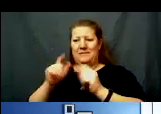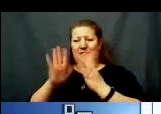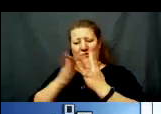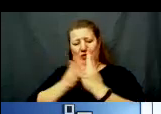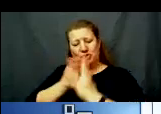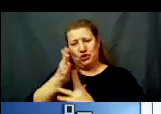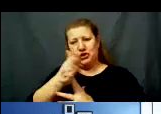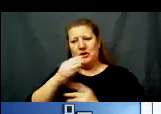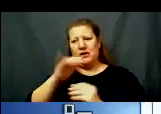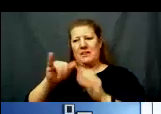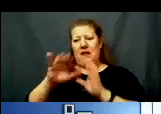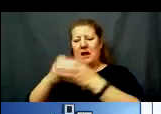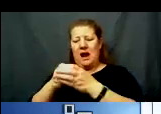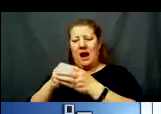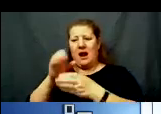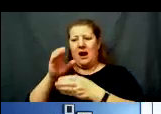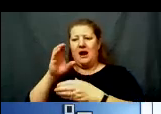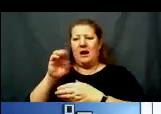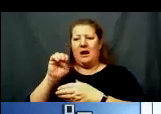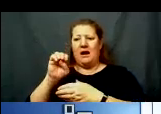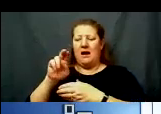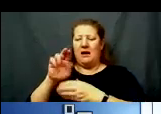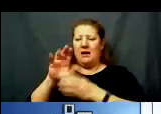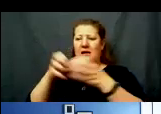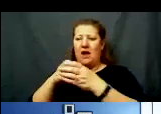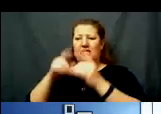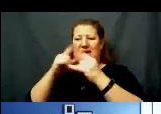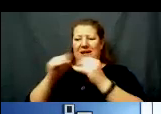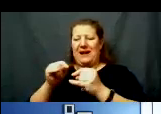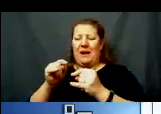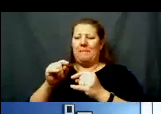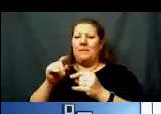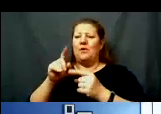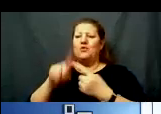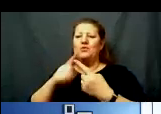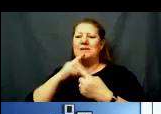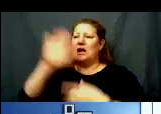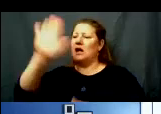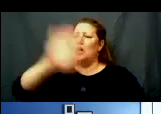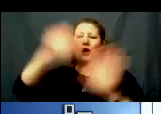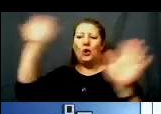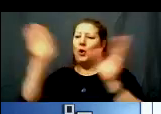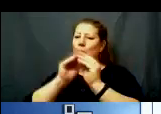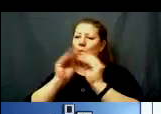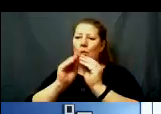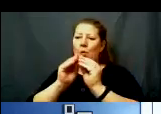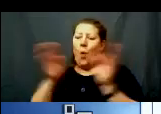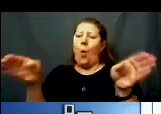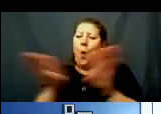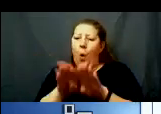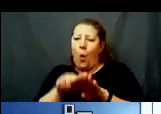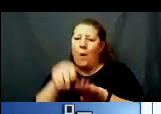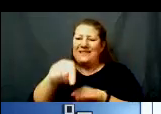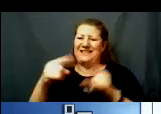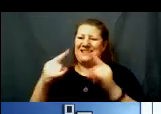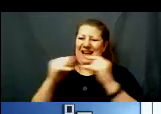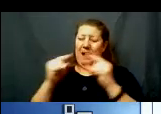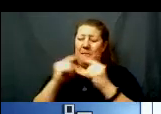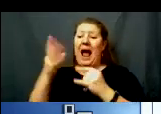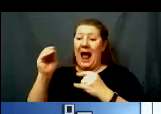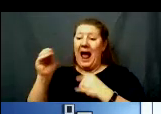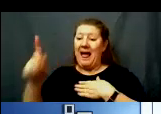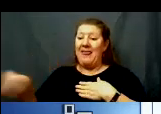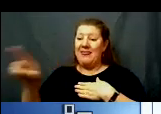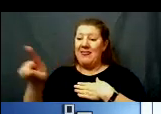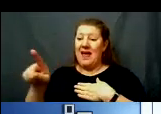of World War II, come together to protest, to say no more, close this camp, and successfully got